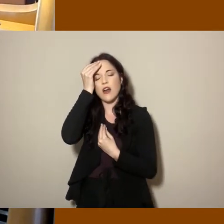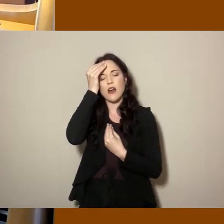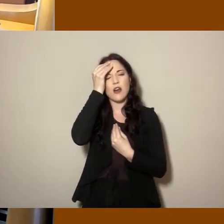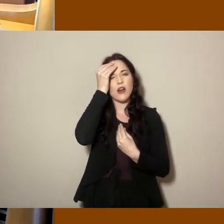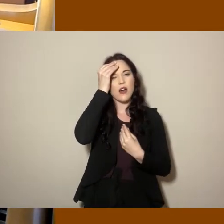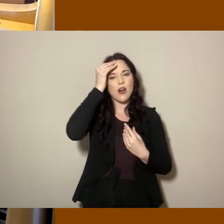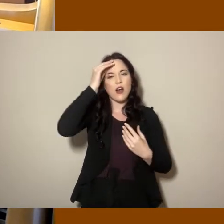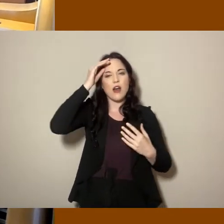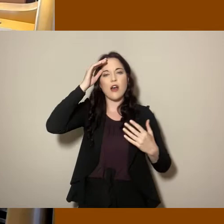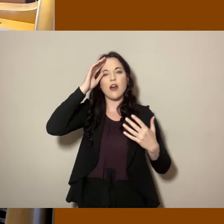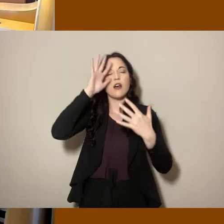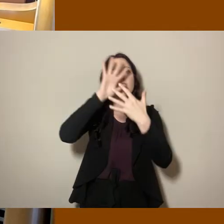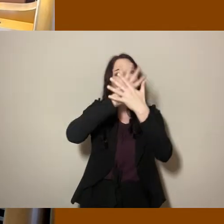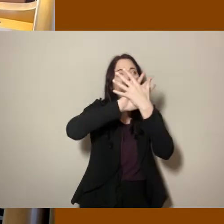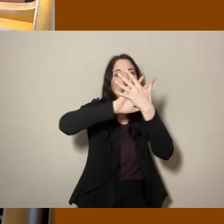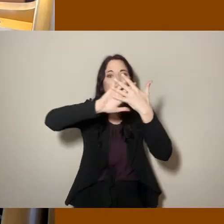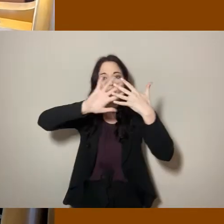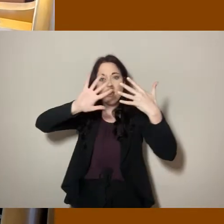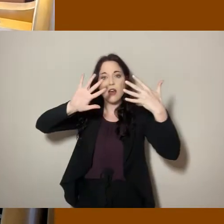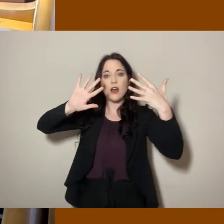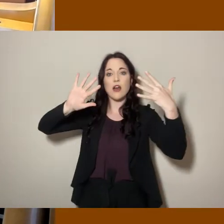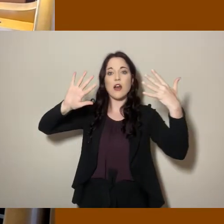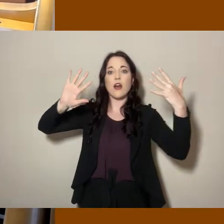until your love broke